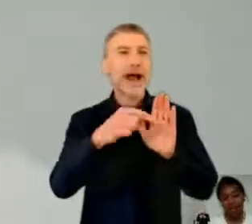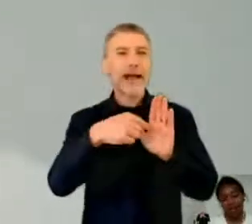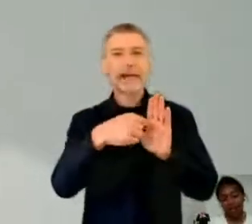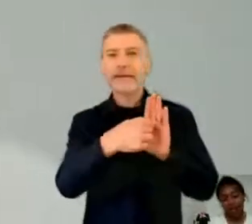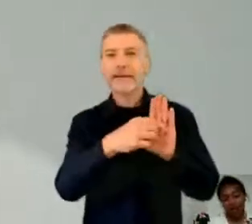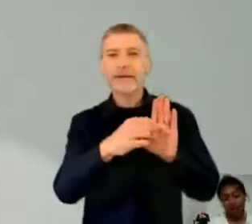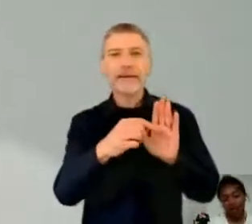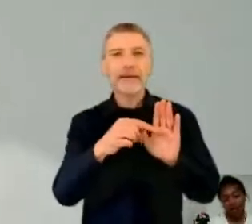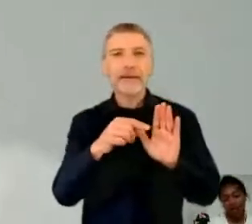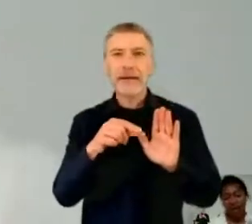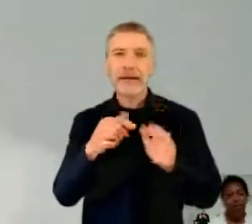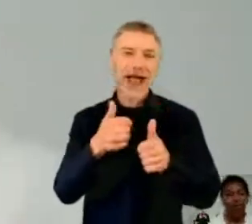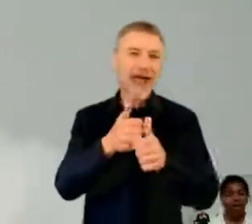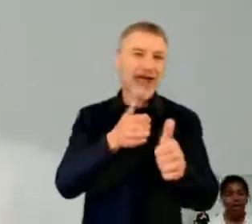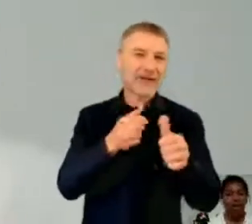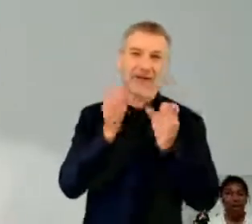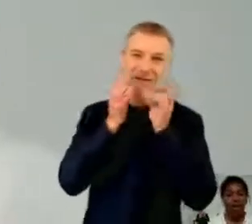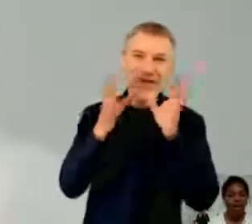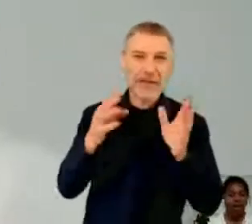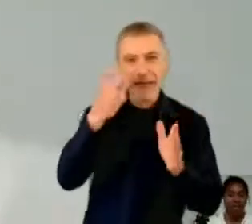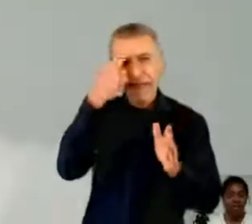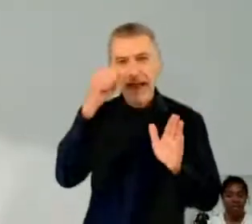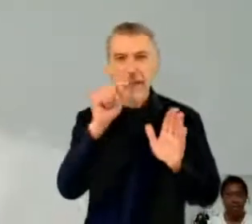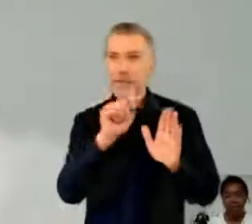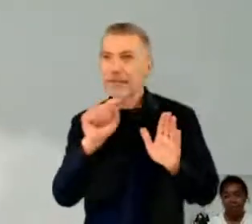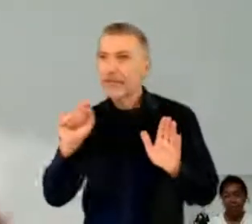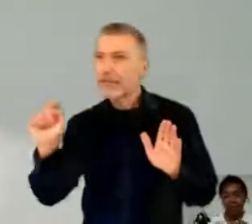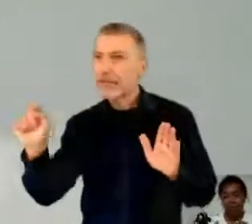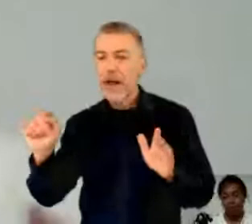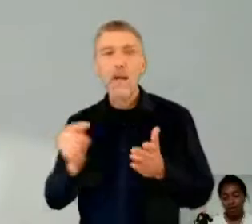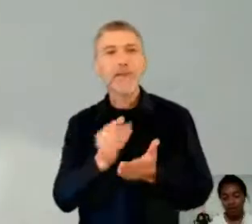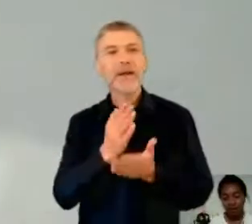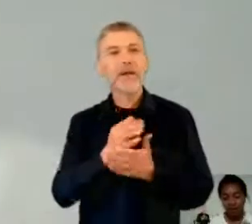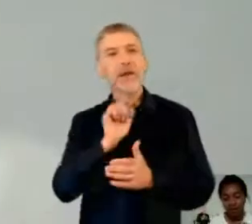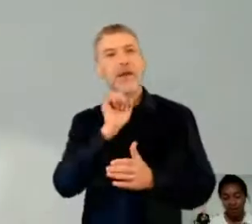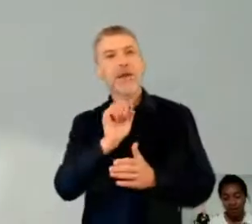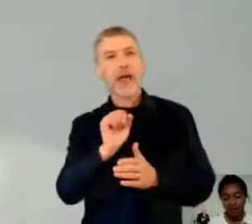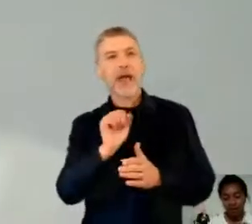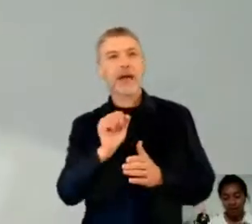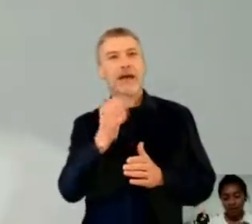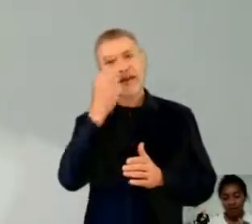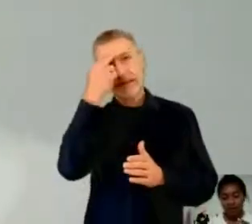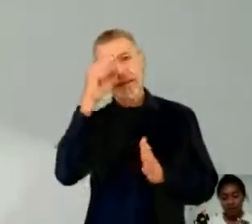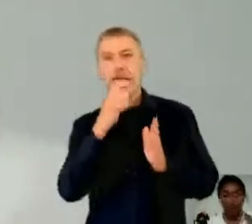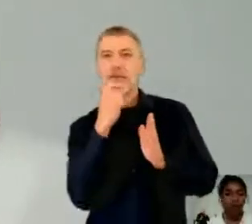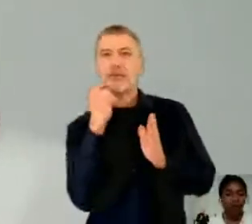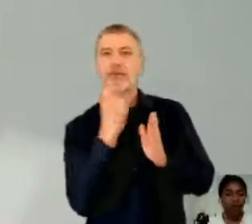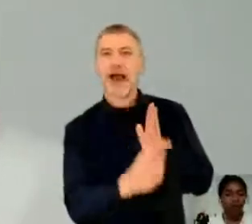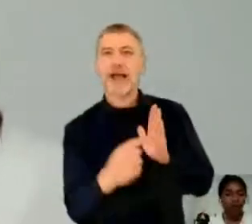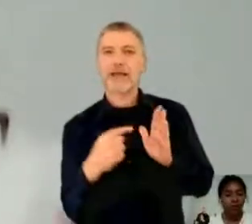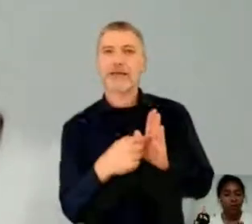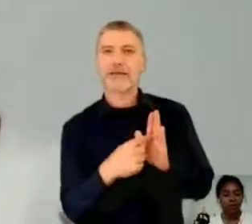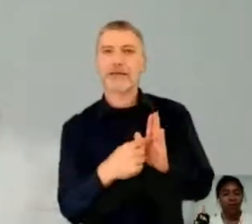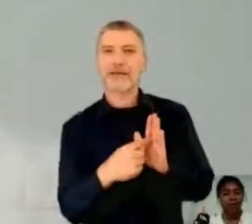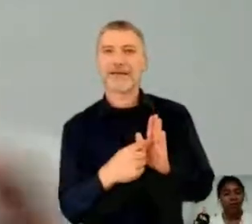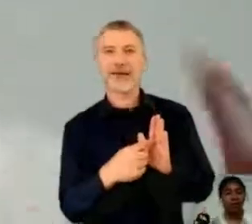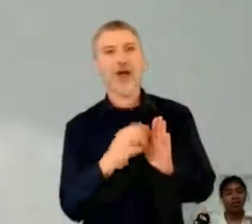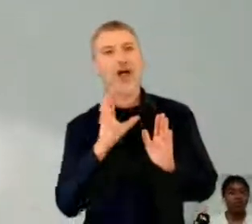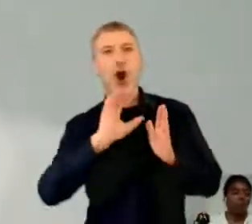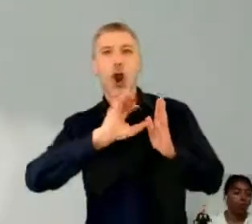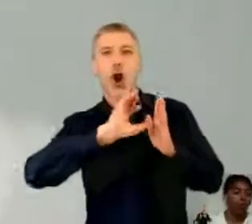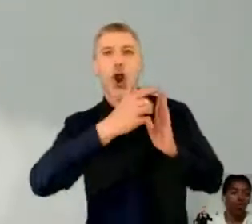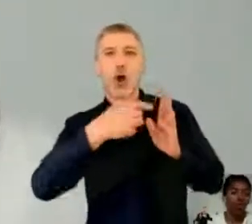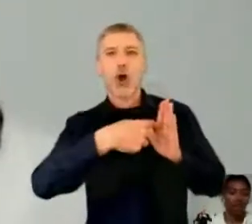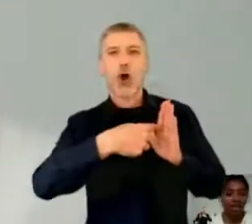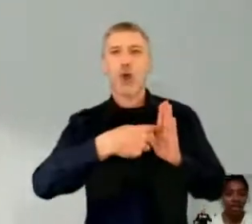and when you have a brand, you have a specific, you know, you have a specific logo, a specific thing that makes